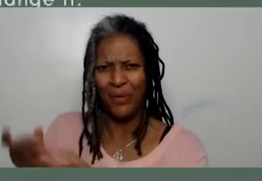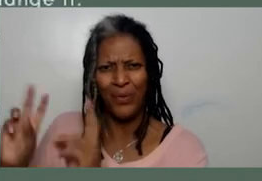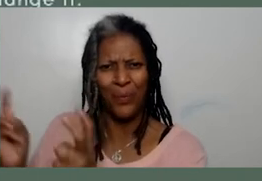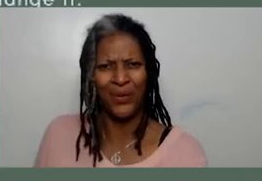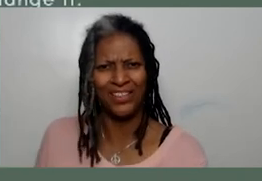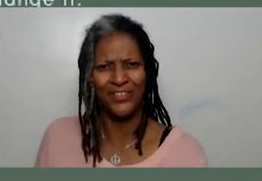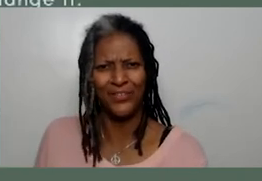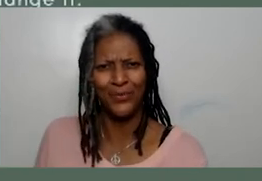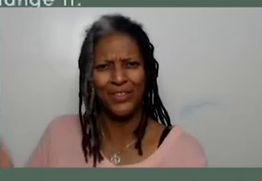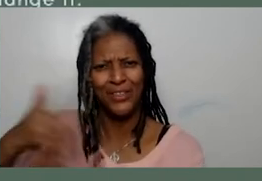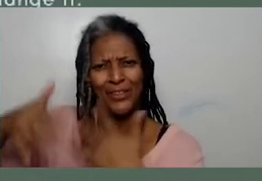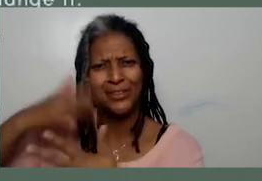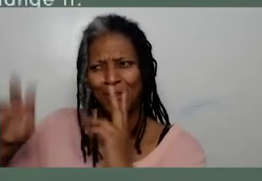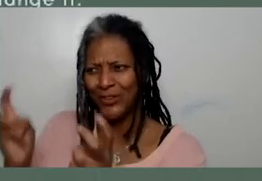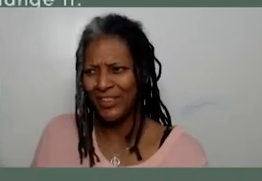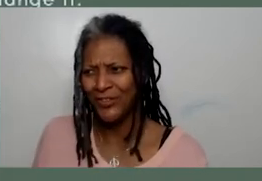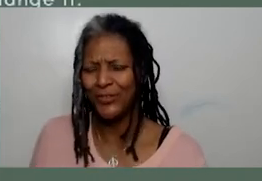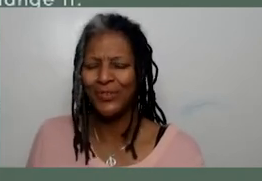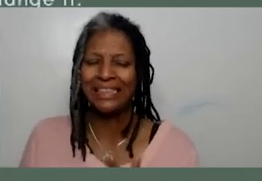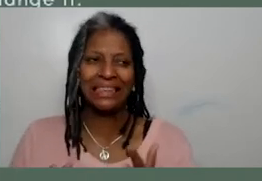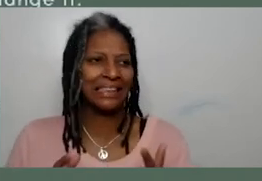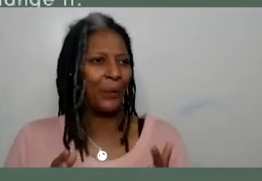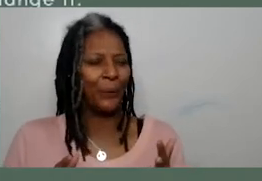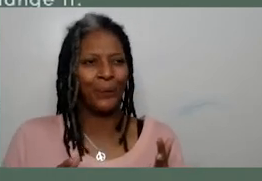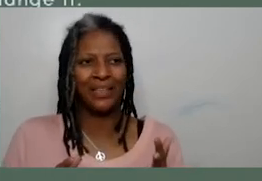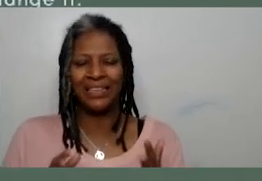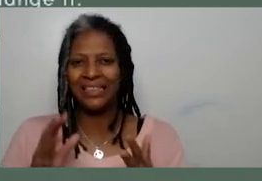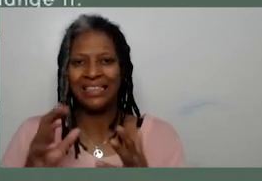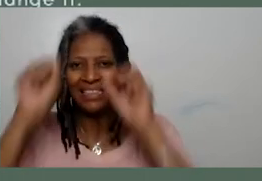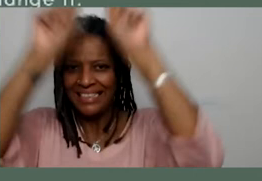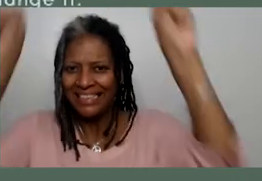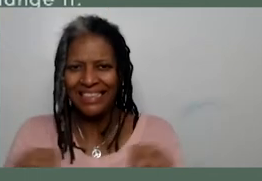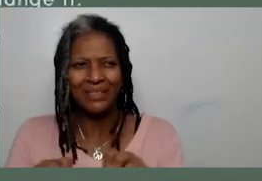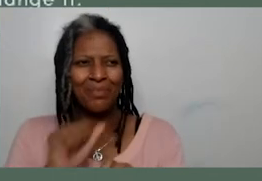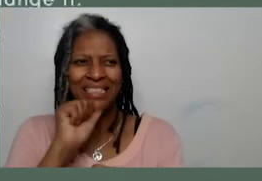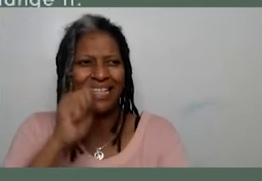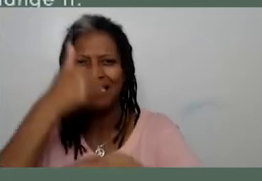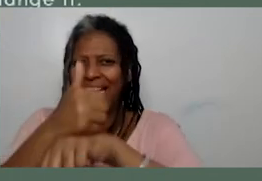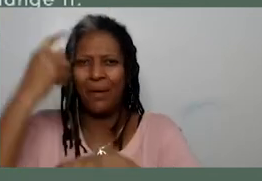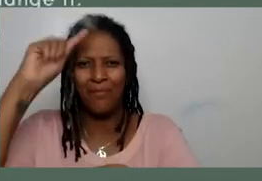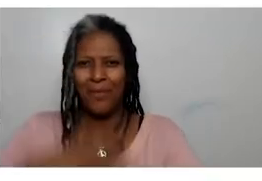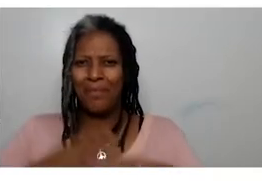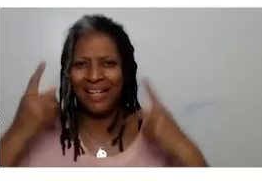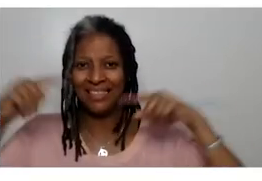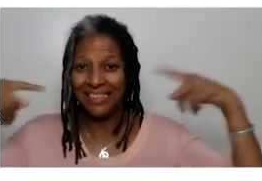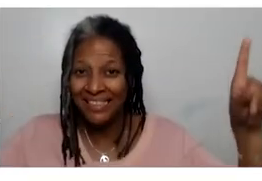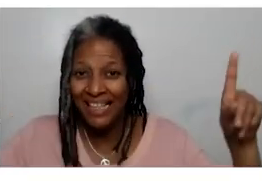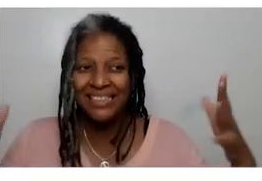you interact with aren't necessarily built for you to succeed, so you need to create your own pathway. What does that look like for you? And